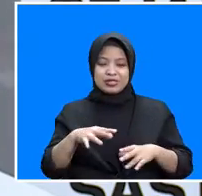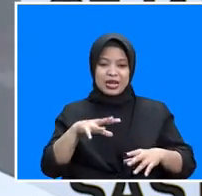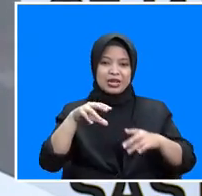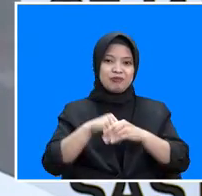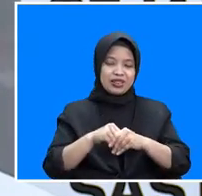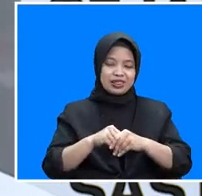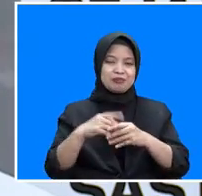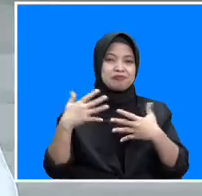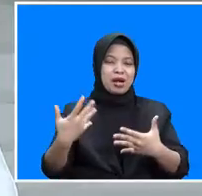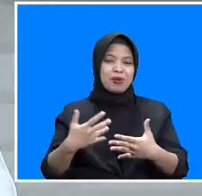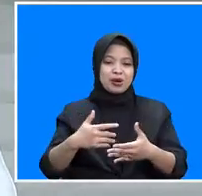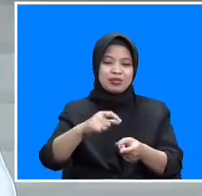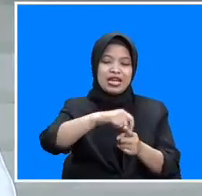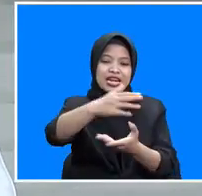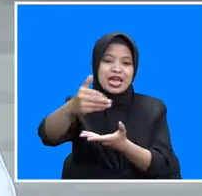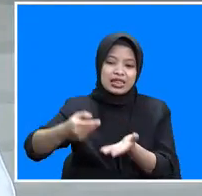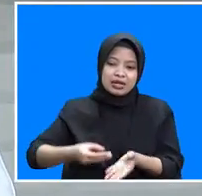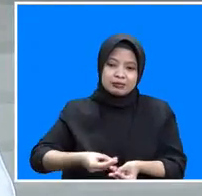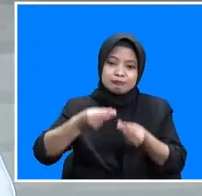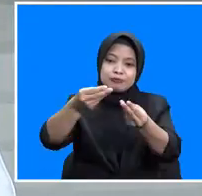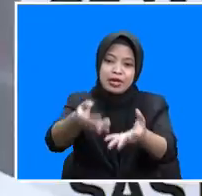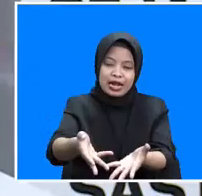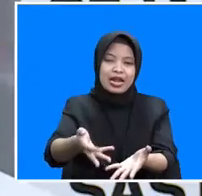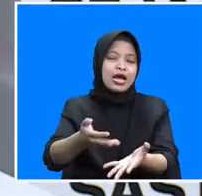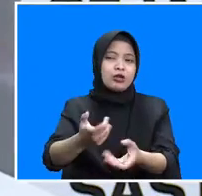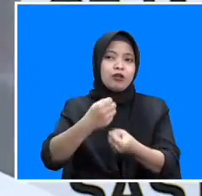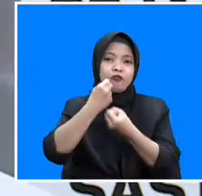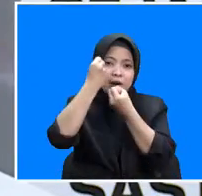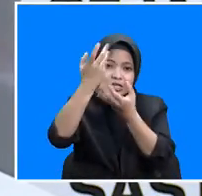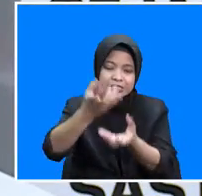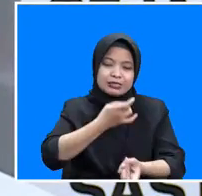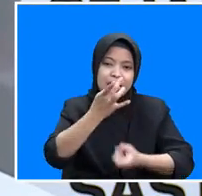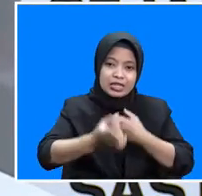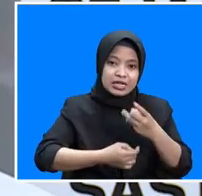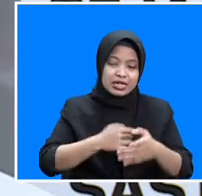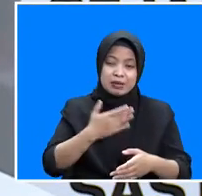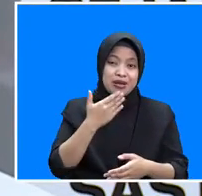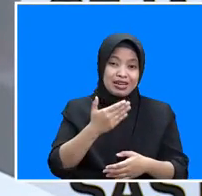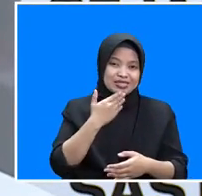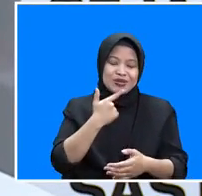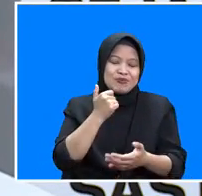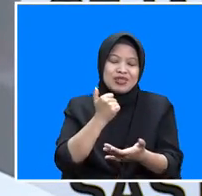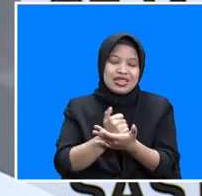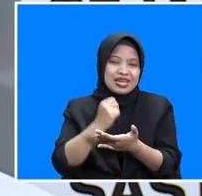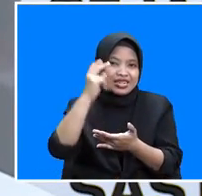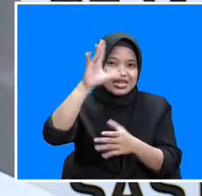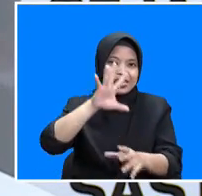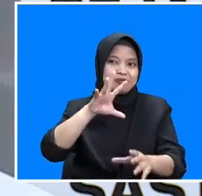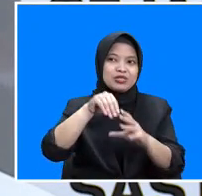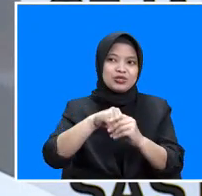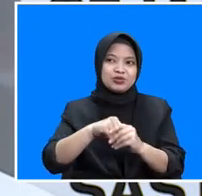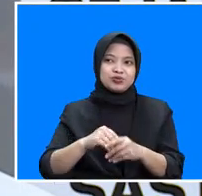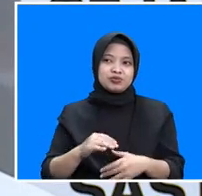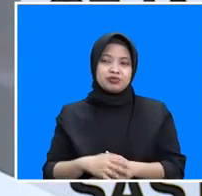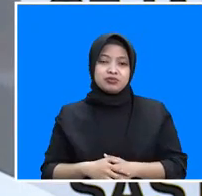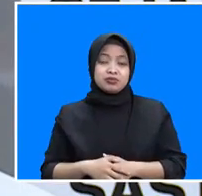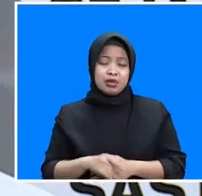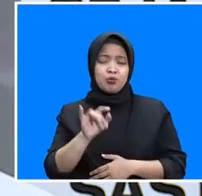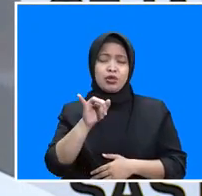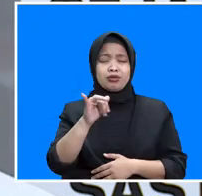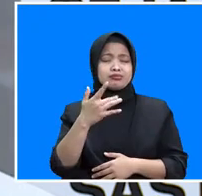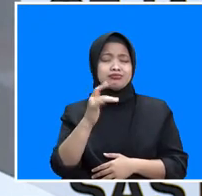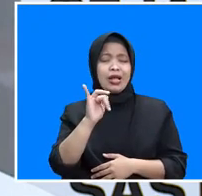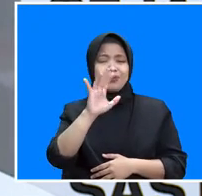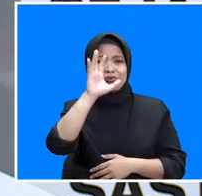support that very important nationwide planning. So yeah, no, I think these are sort of the areas that we wish to continue, and I think are even more